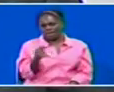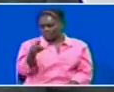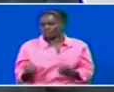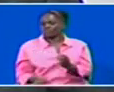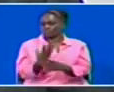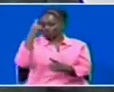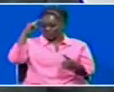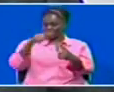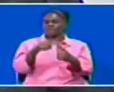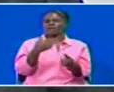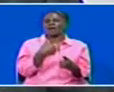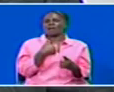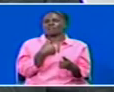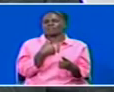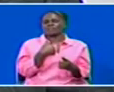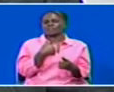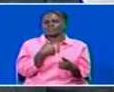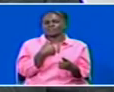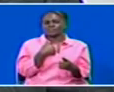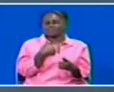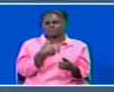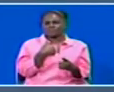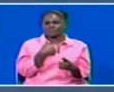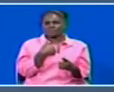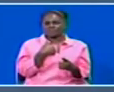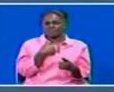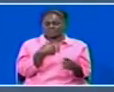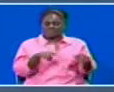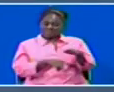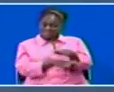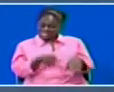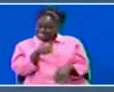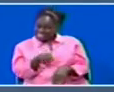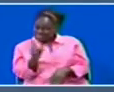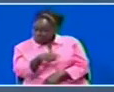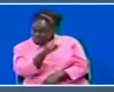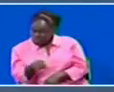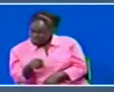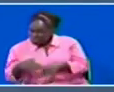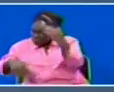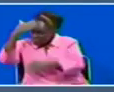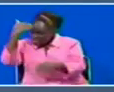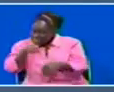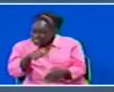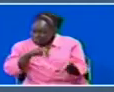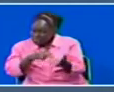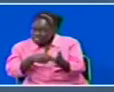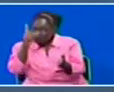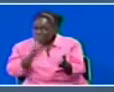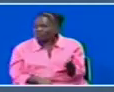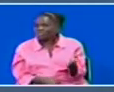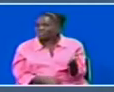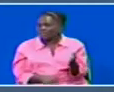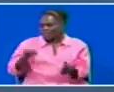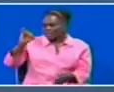it. Otherwise, it would have been rejecting. If that is not rigging, Professor, tell us what it is. Yeah, but that's what. And